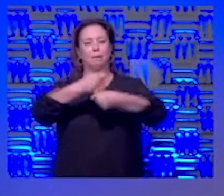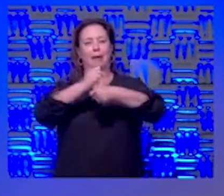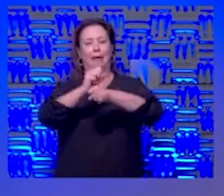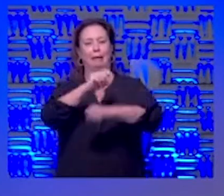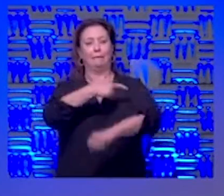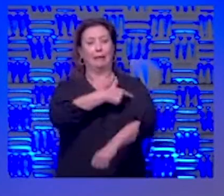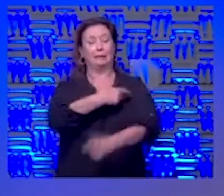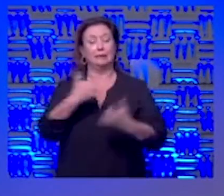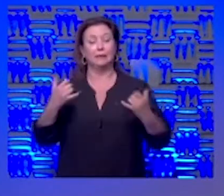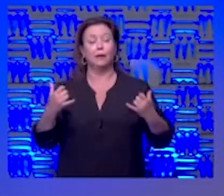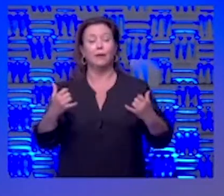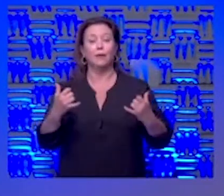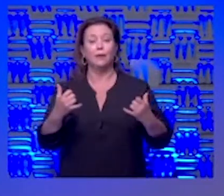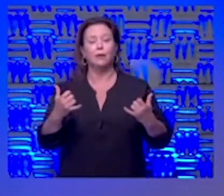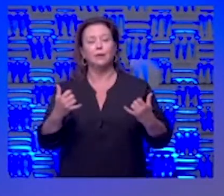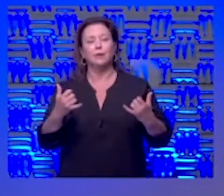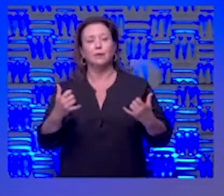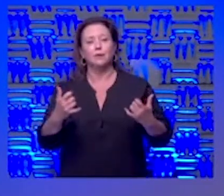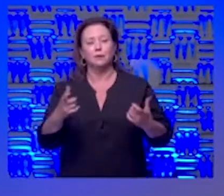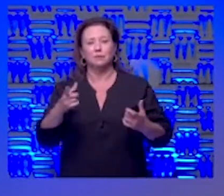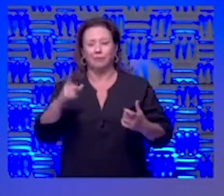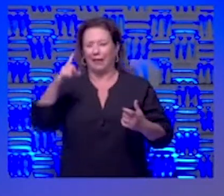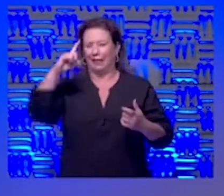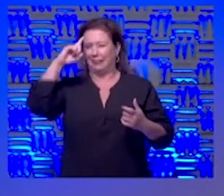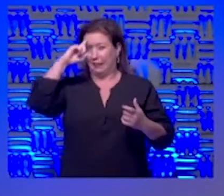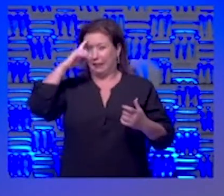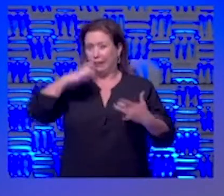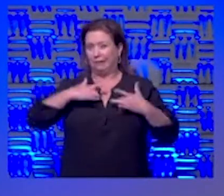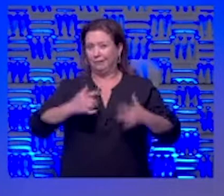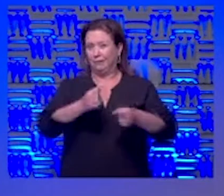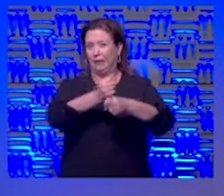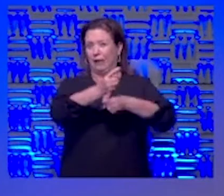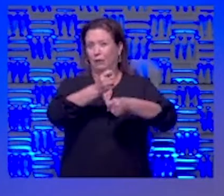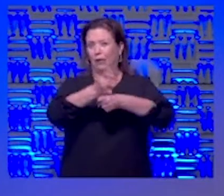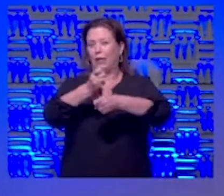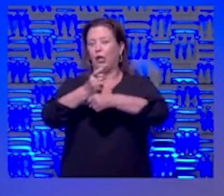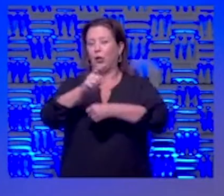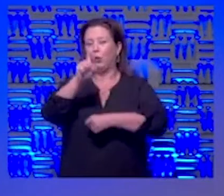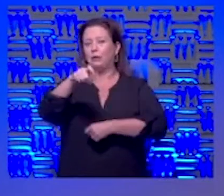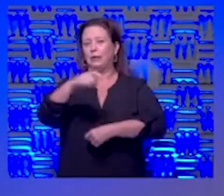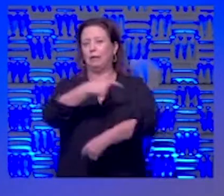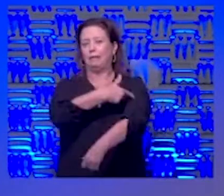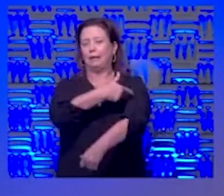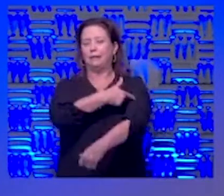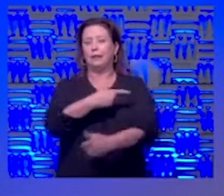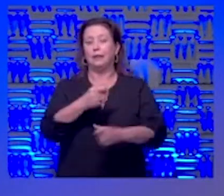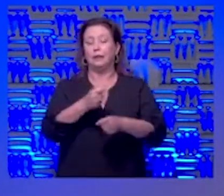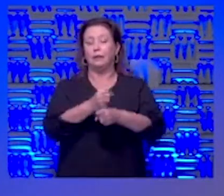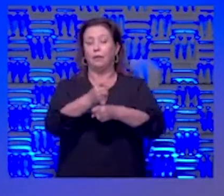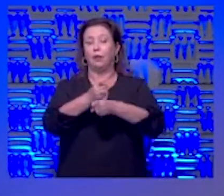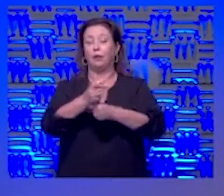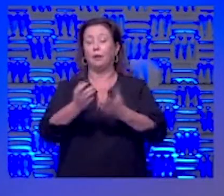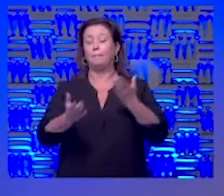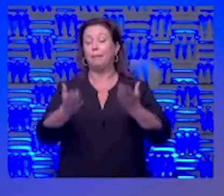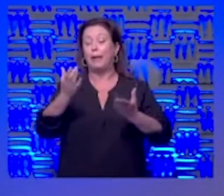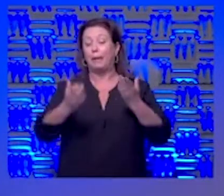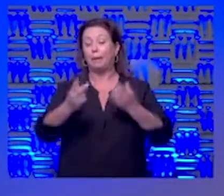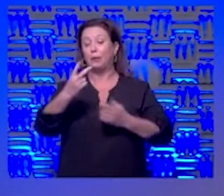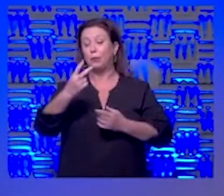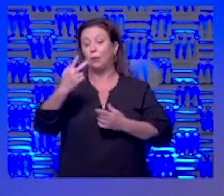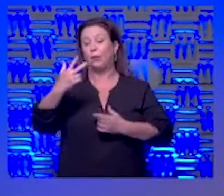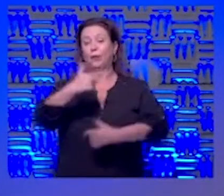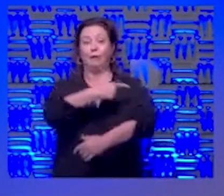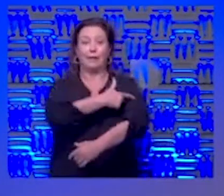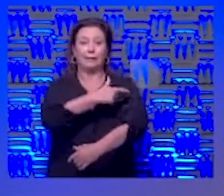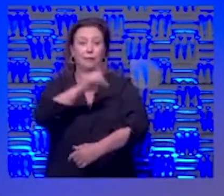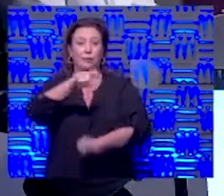vaccines. So more than likely, we will probably need at least a yearly booster. And potentially, there may be 2 or 3 different vaccines that we